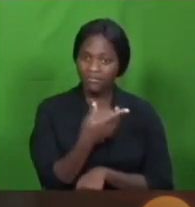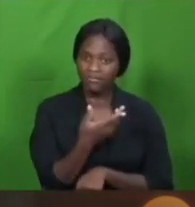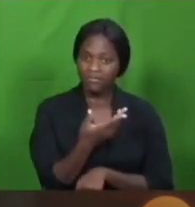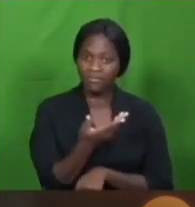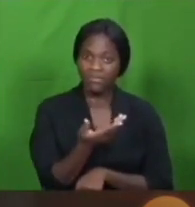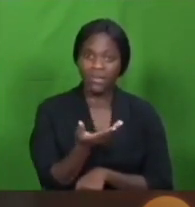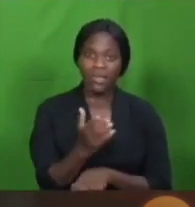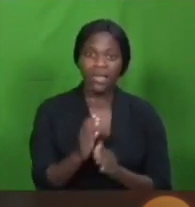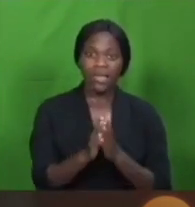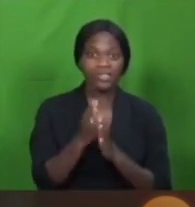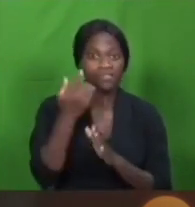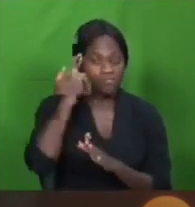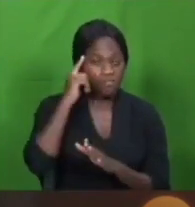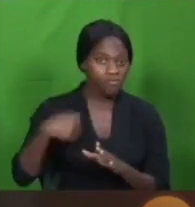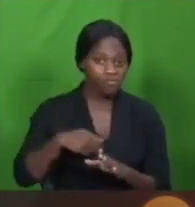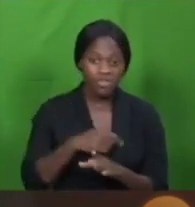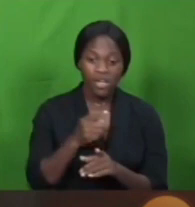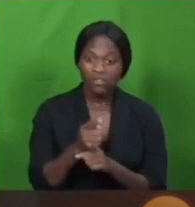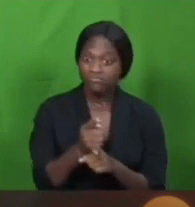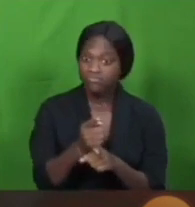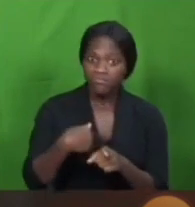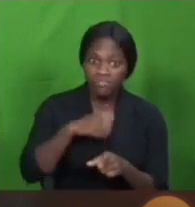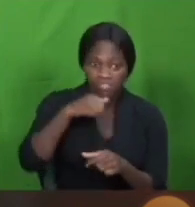consistency. I don't really recall